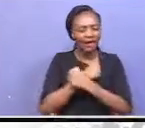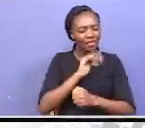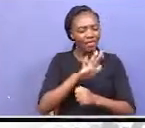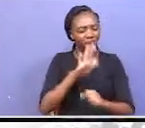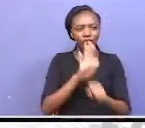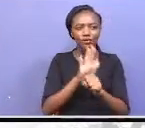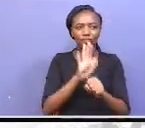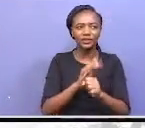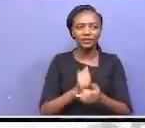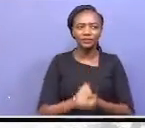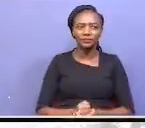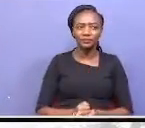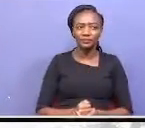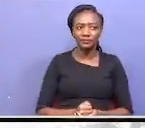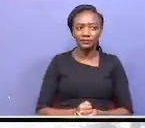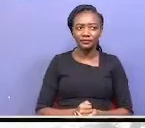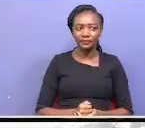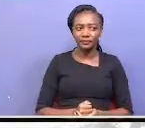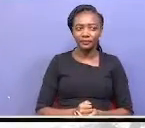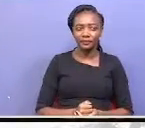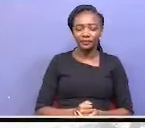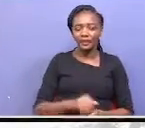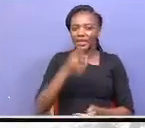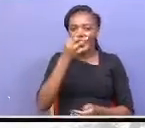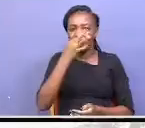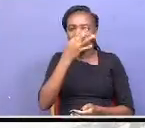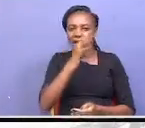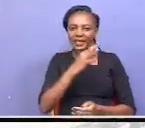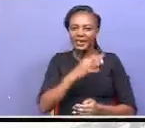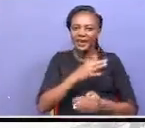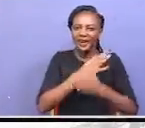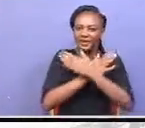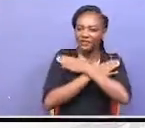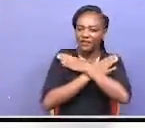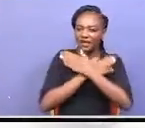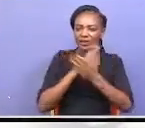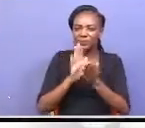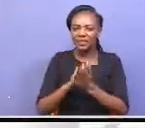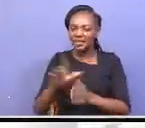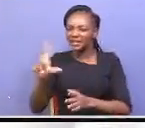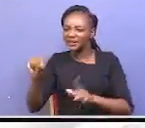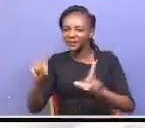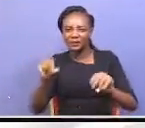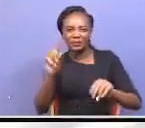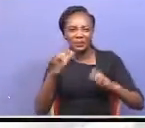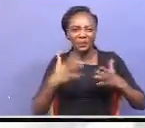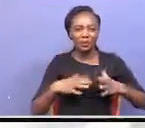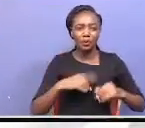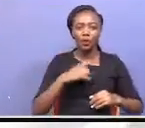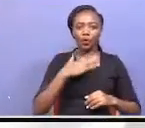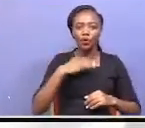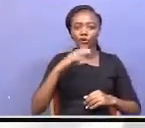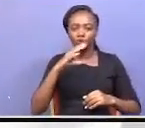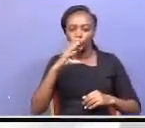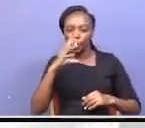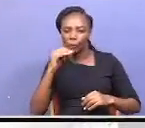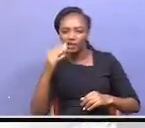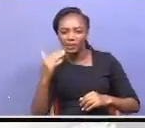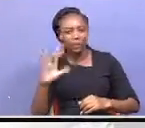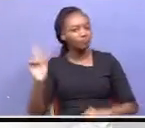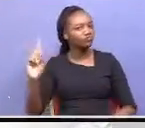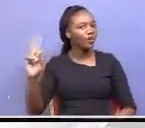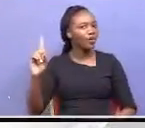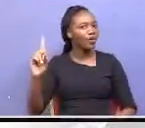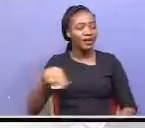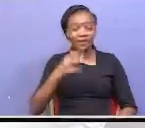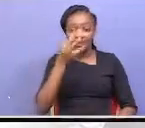not friendly to lousy people who wanted to go there and gossip and tell him, you know, so and so has done this. He never